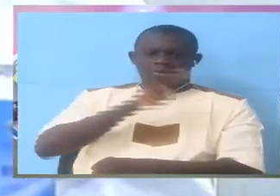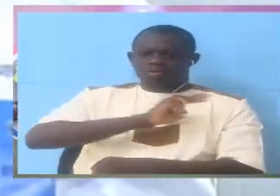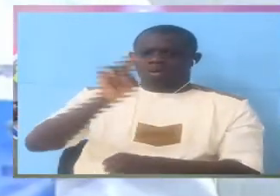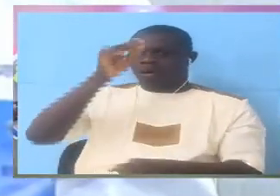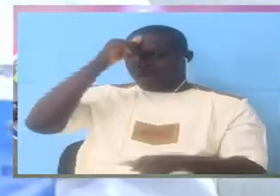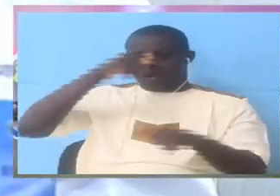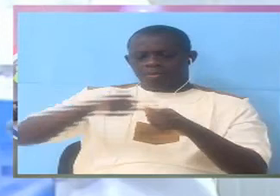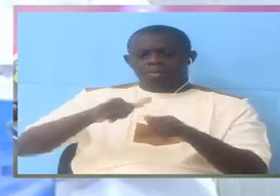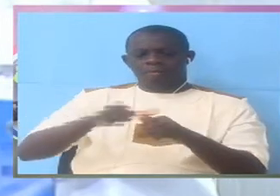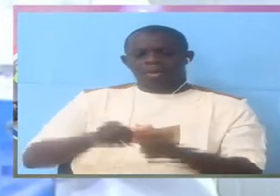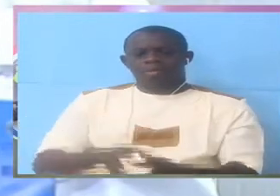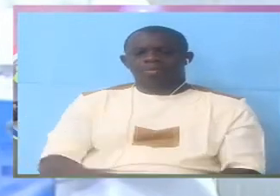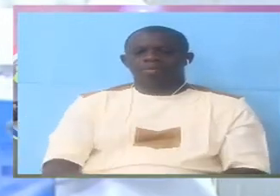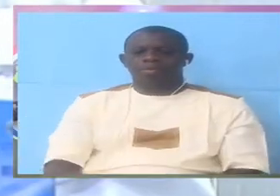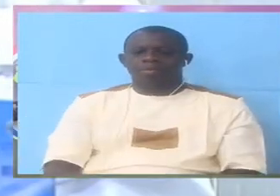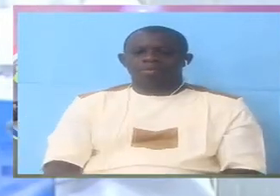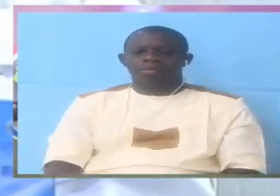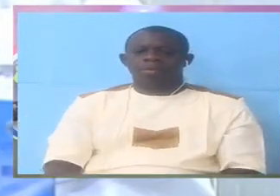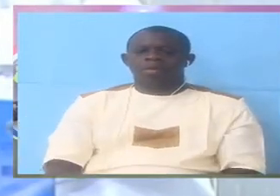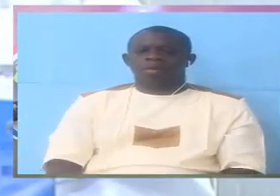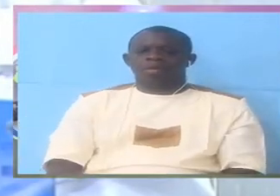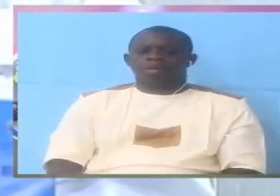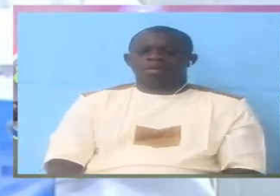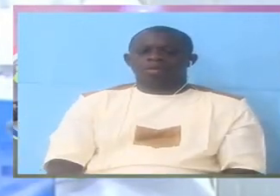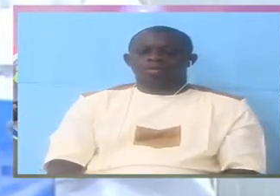didn't say participate in the torture.